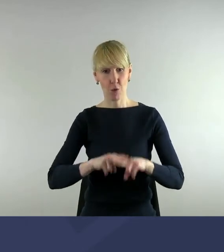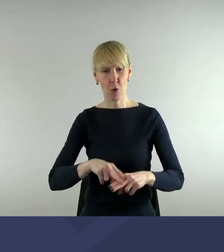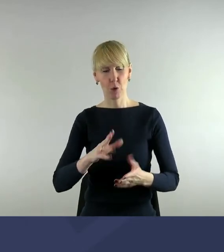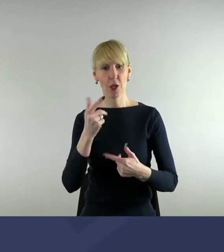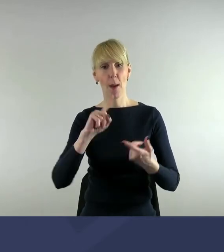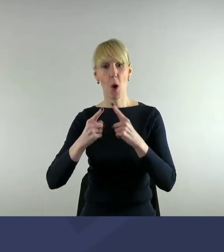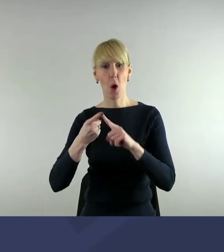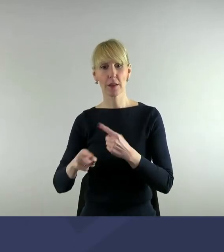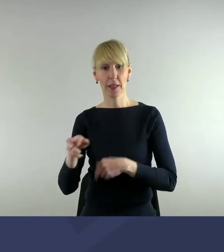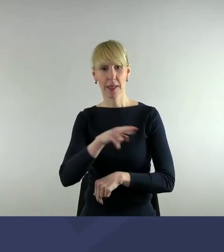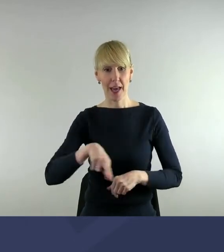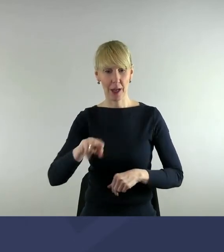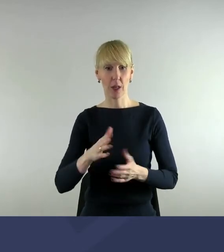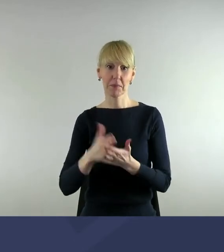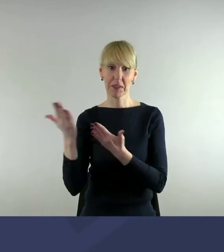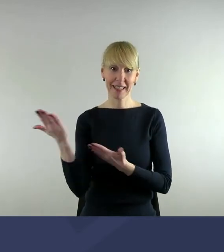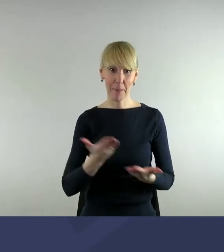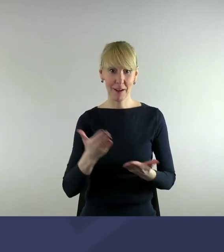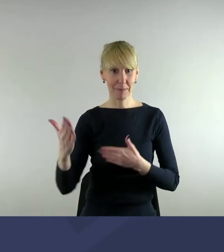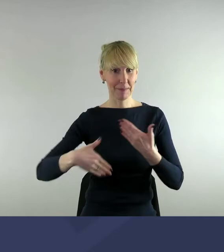Regional Policy, I'd like to thank all of you,